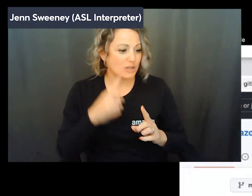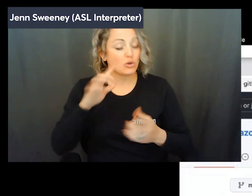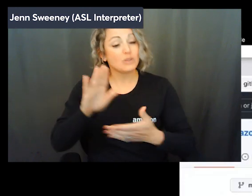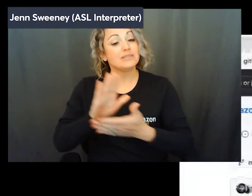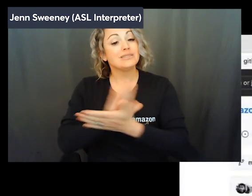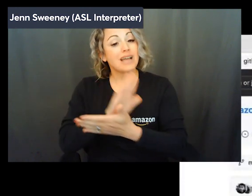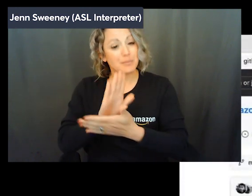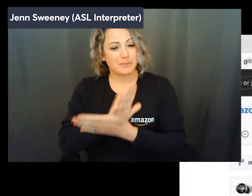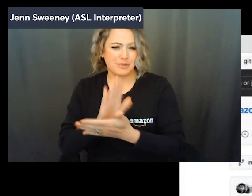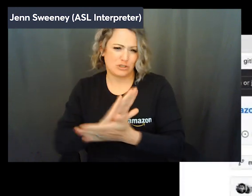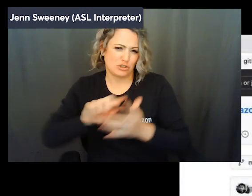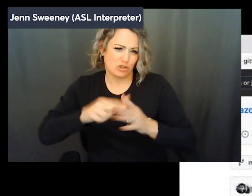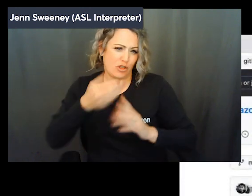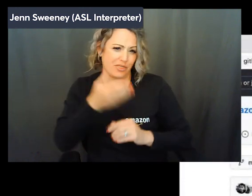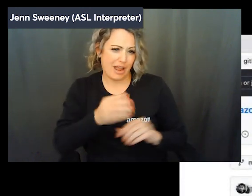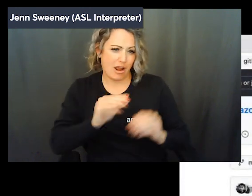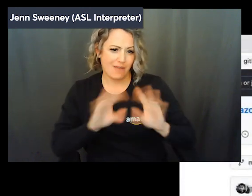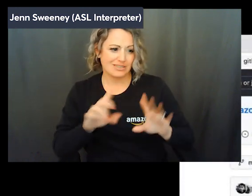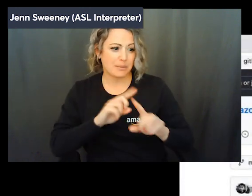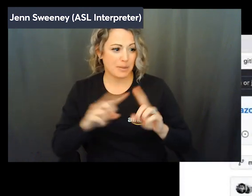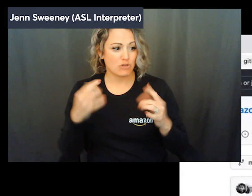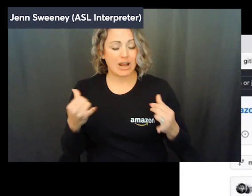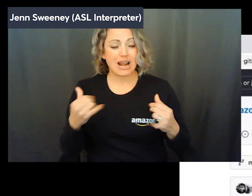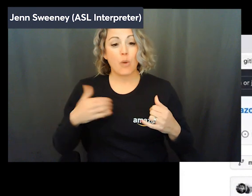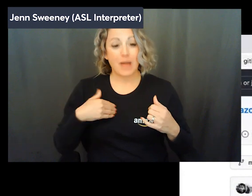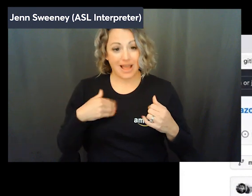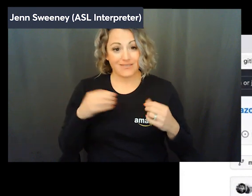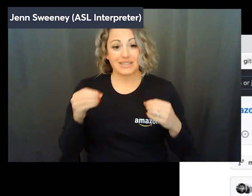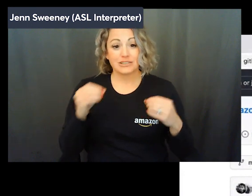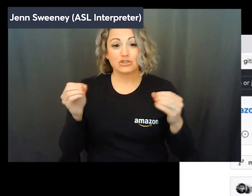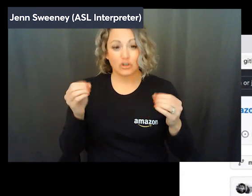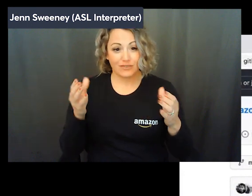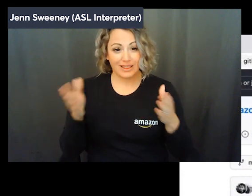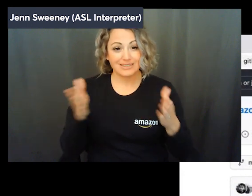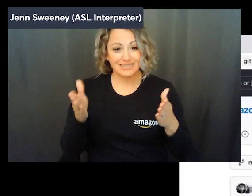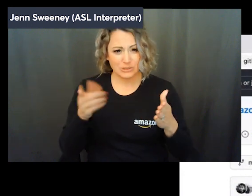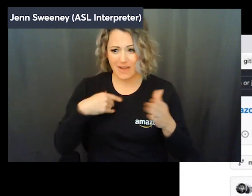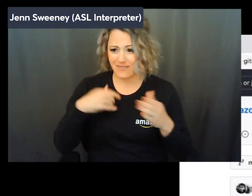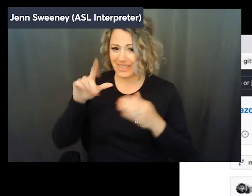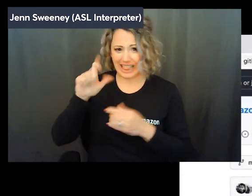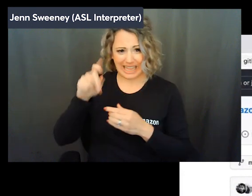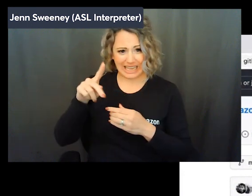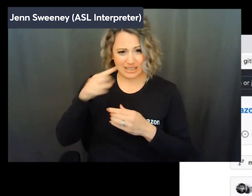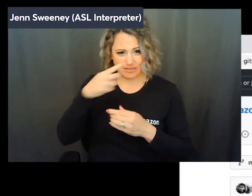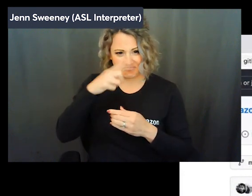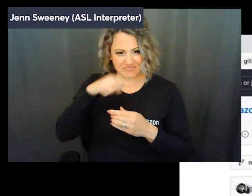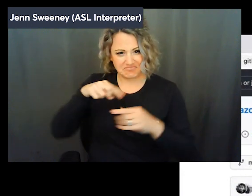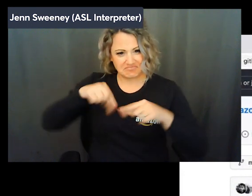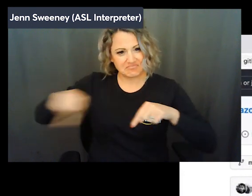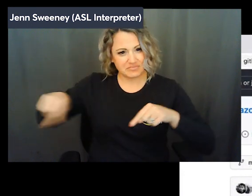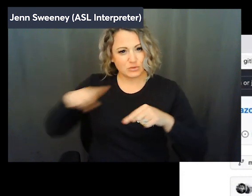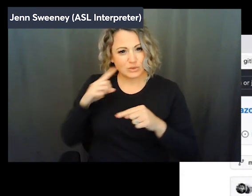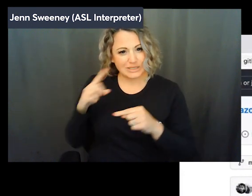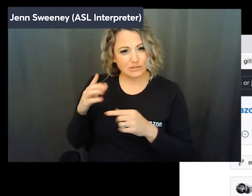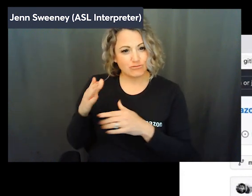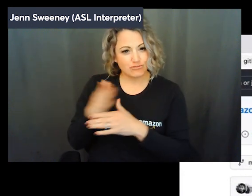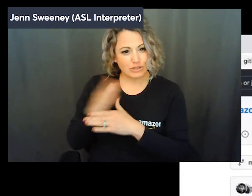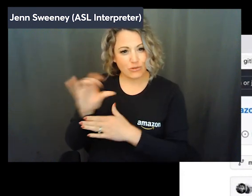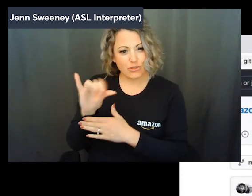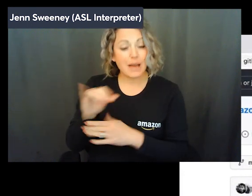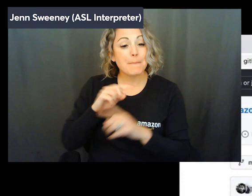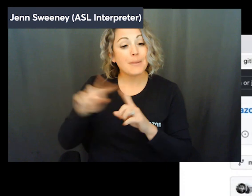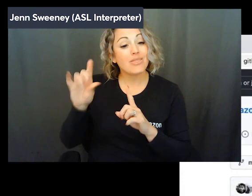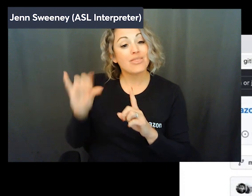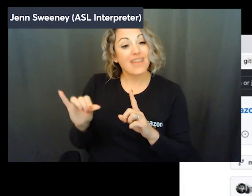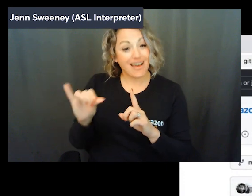documentation, obviously. But right now we have this serverless inference repo, and I think you have the link that you can share there. But the serverless inference repo, it has